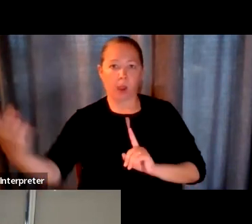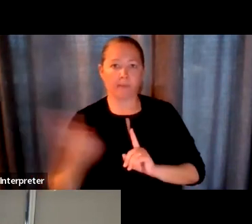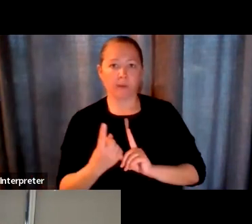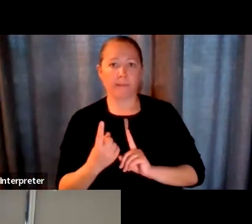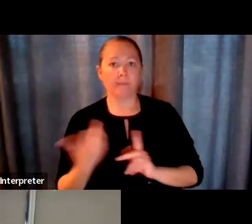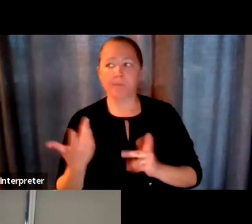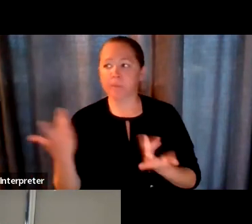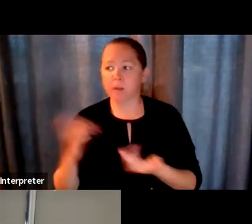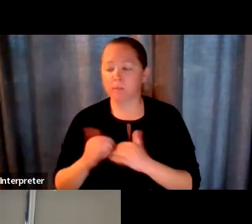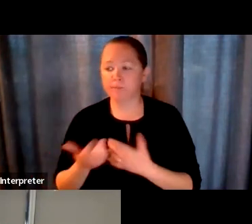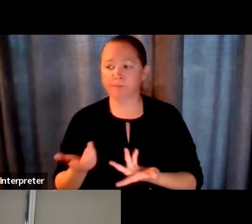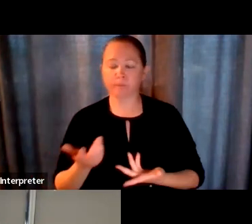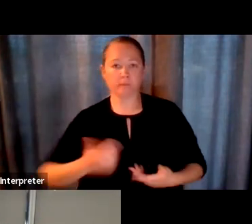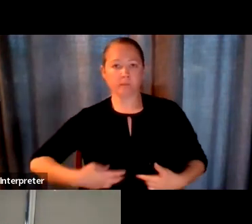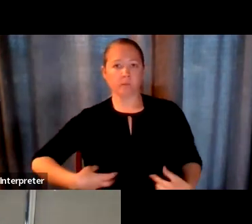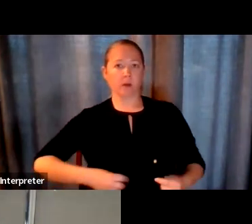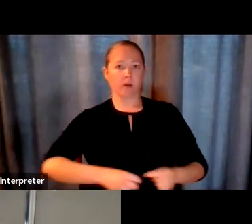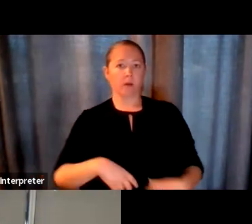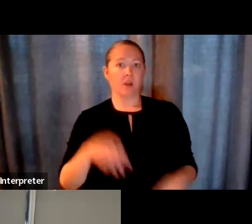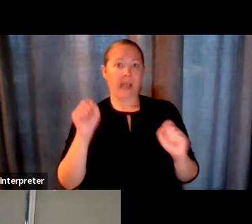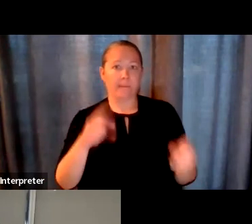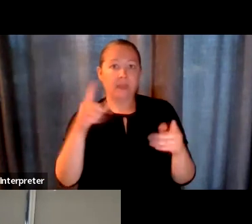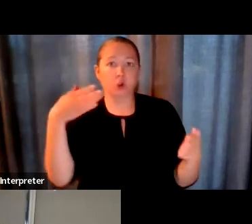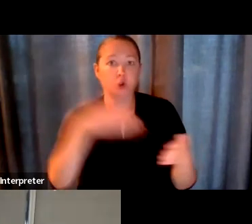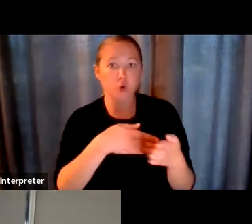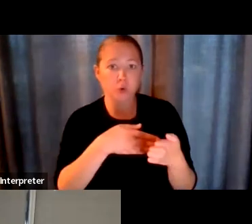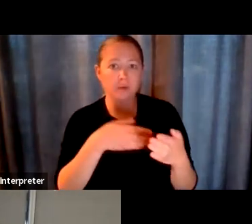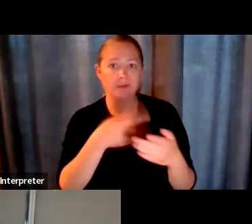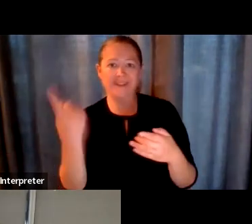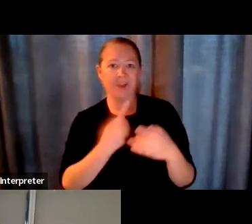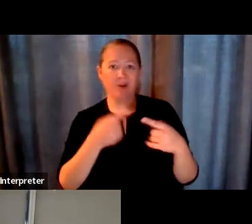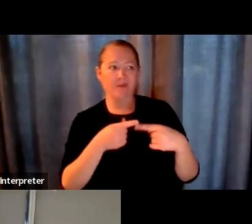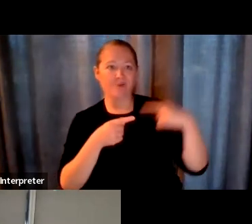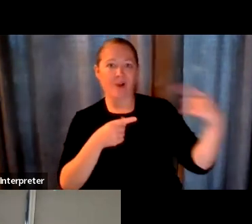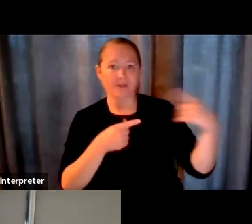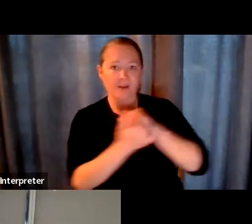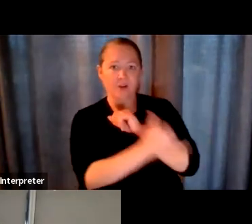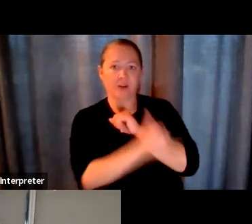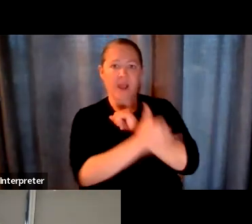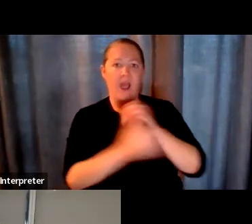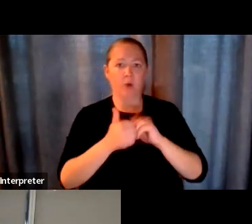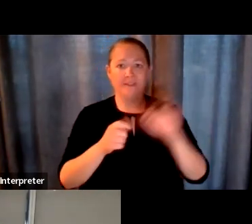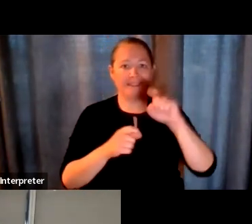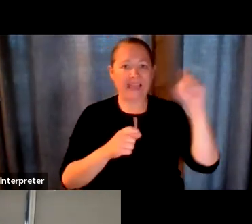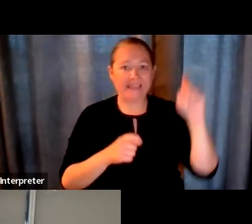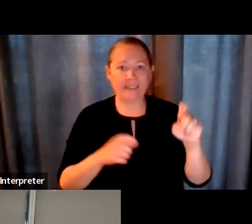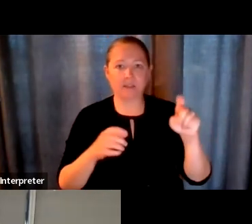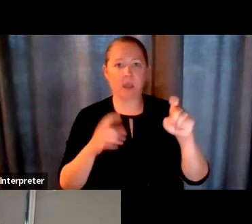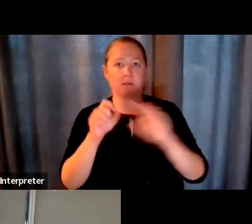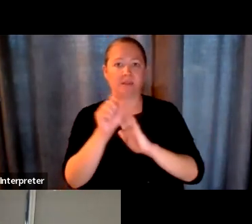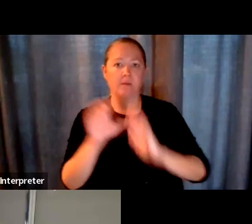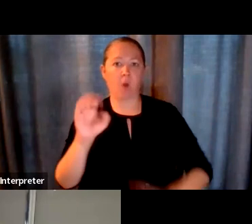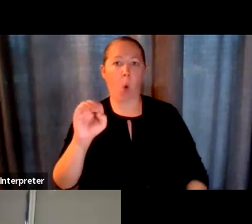be, you know, could be sued by someone across the country with the way the Texas and Oklahoma laws go for